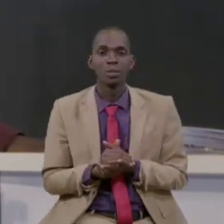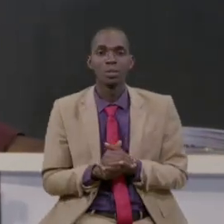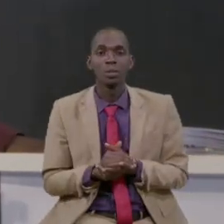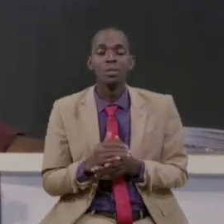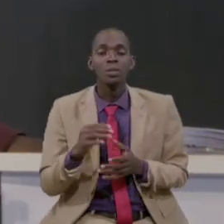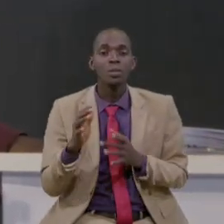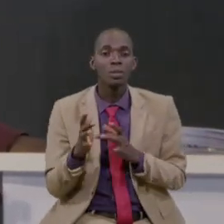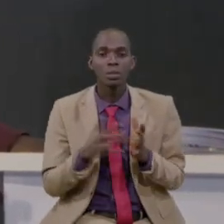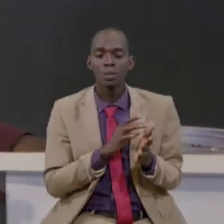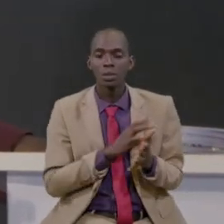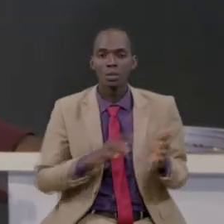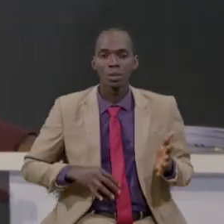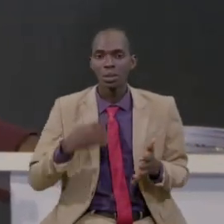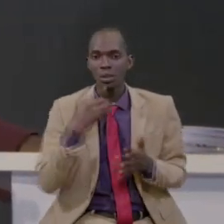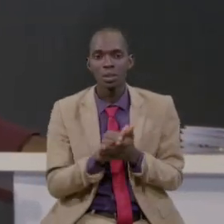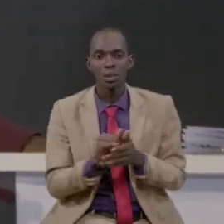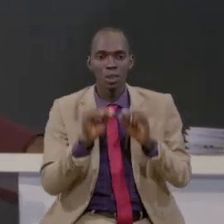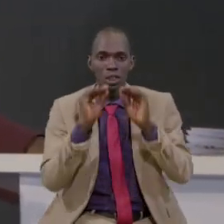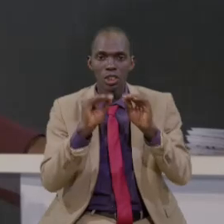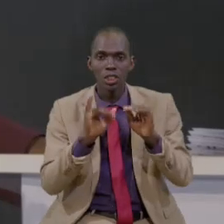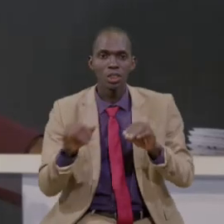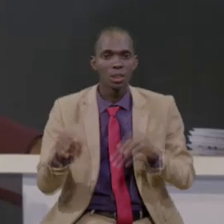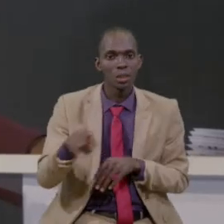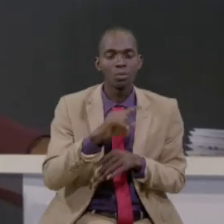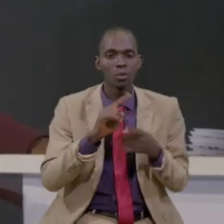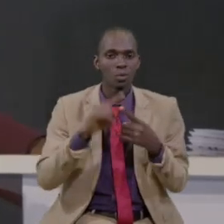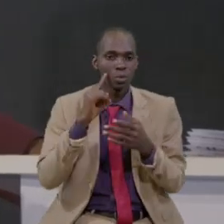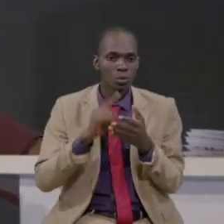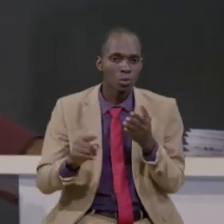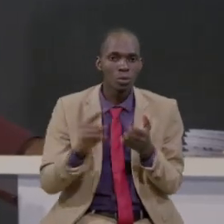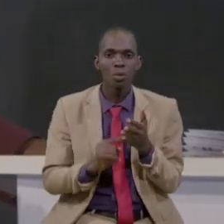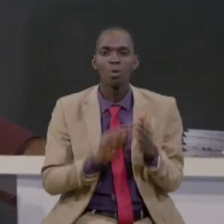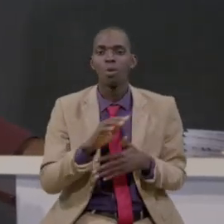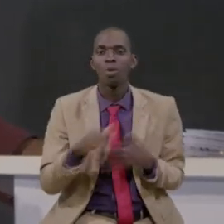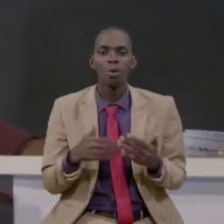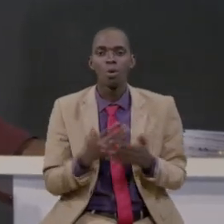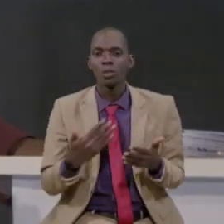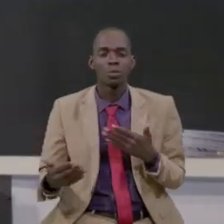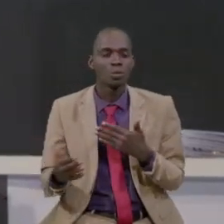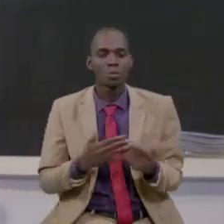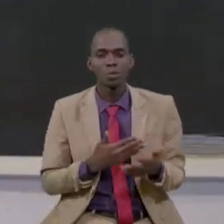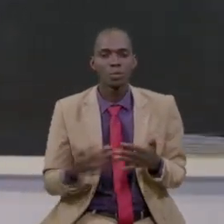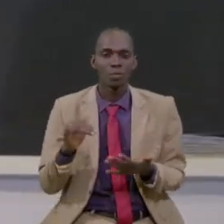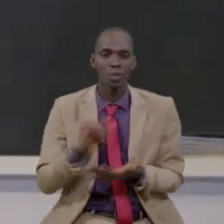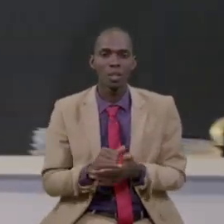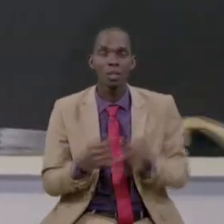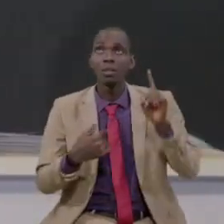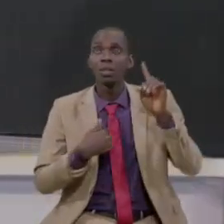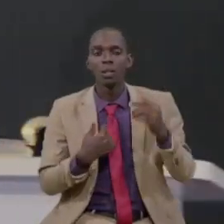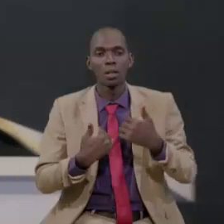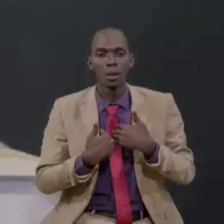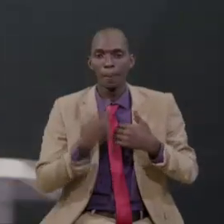to observe all things whatsoever I have commanded you. And then he says, on